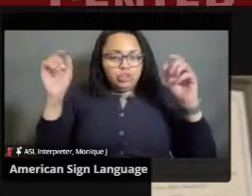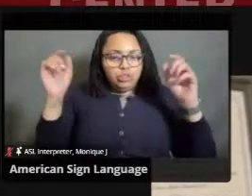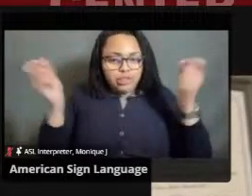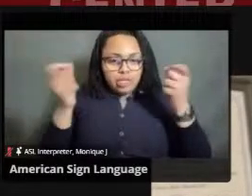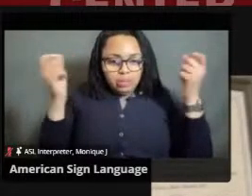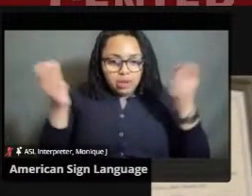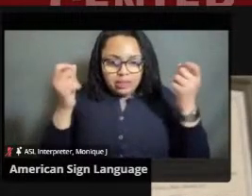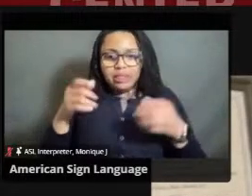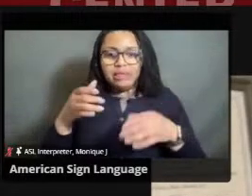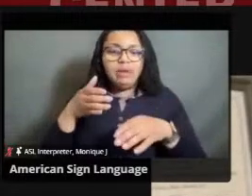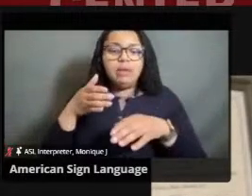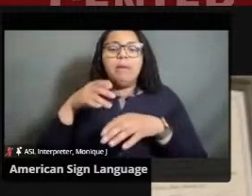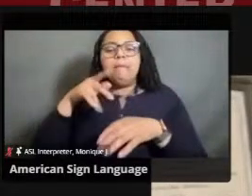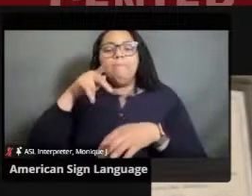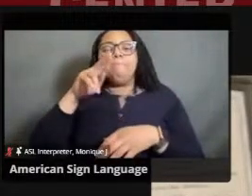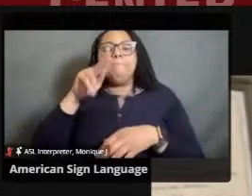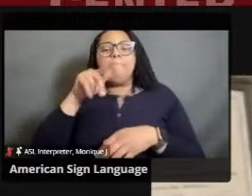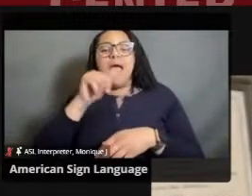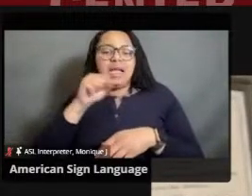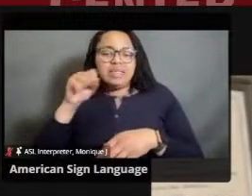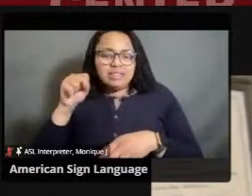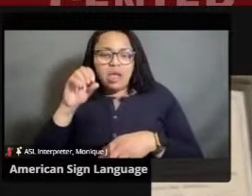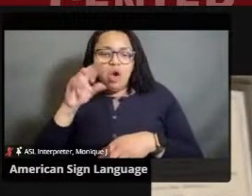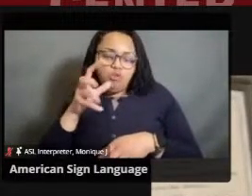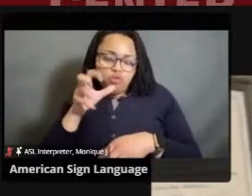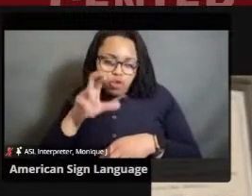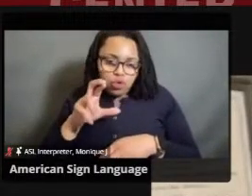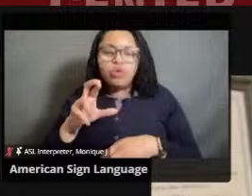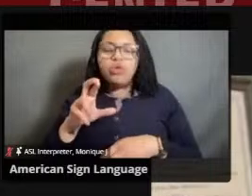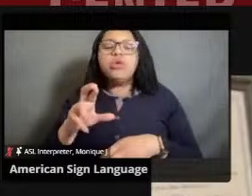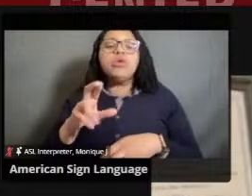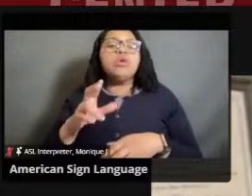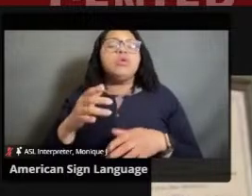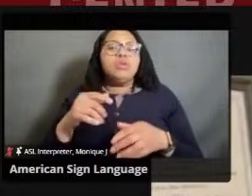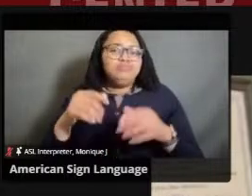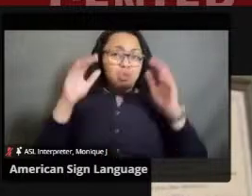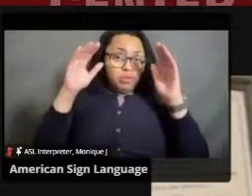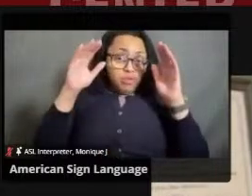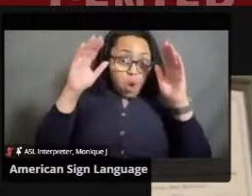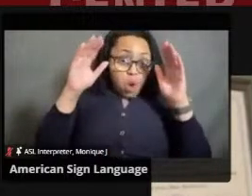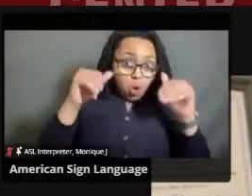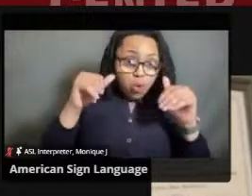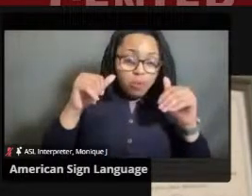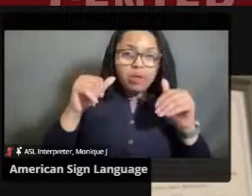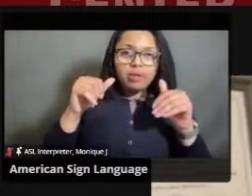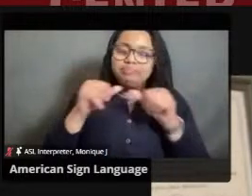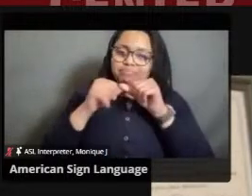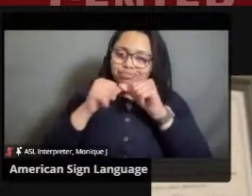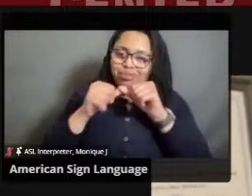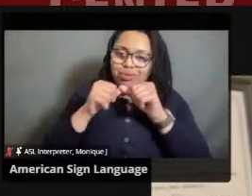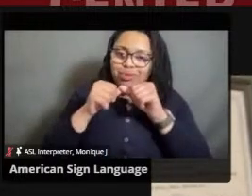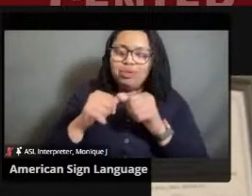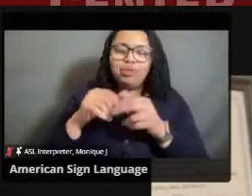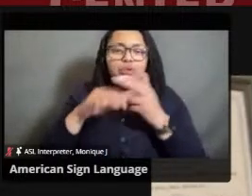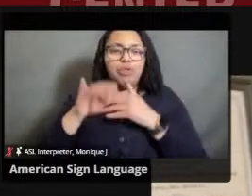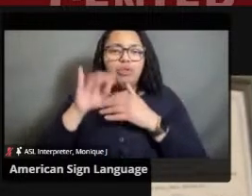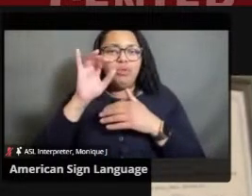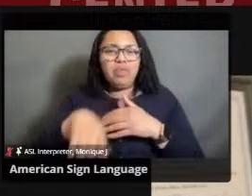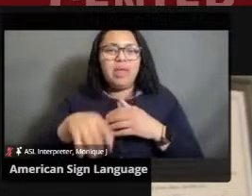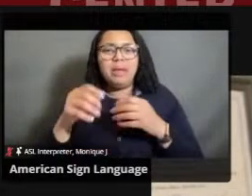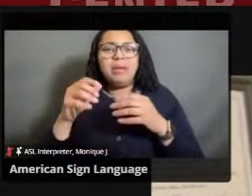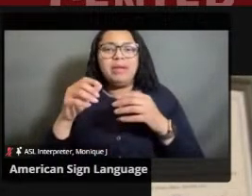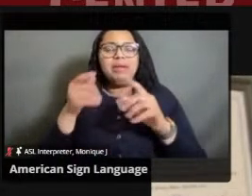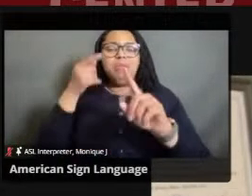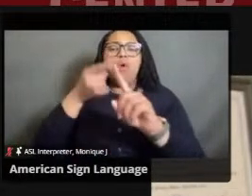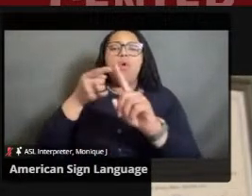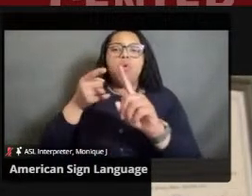hope. Let us continue to be steadfast in our commitment to ending this massacre. May we all continue this